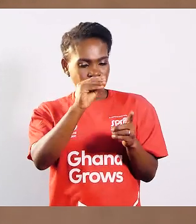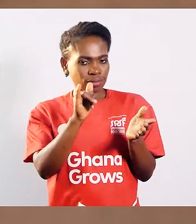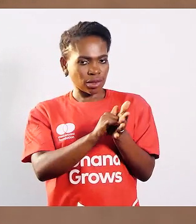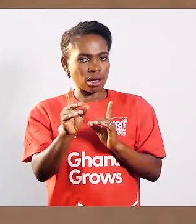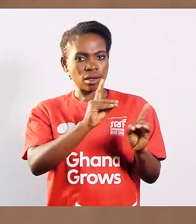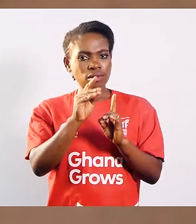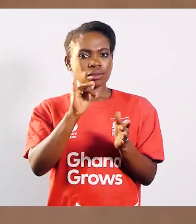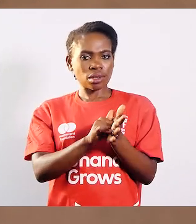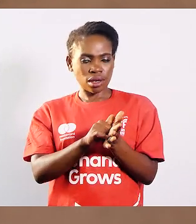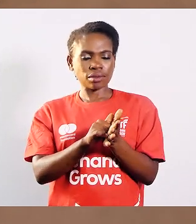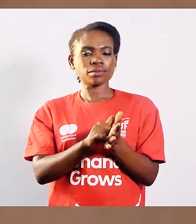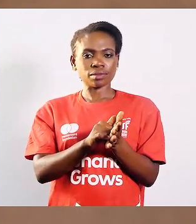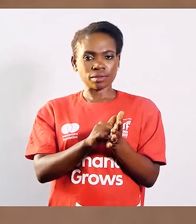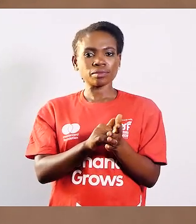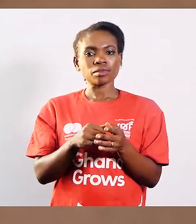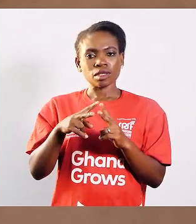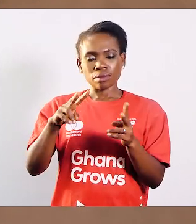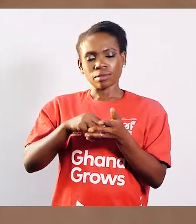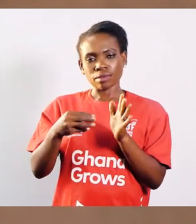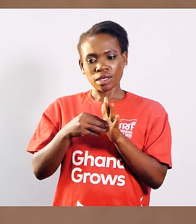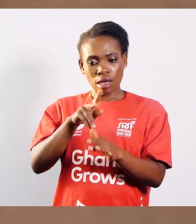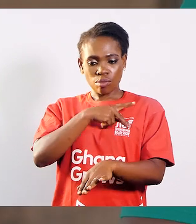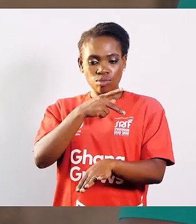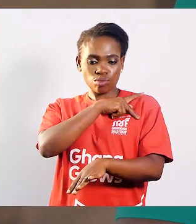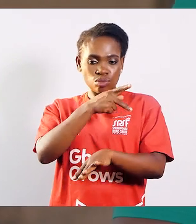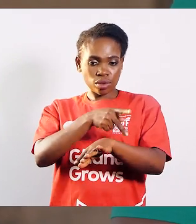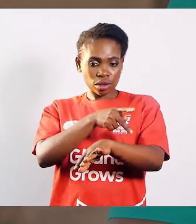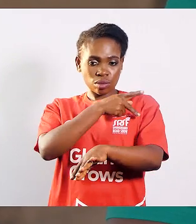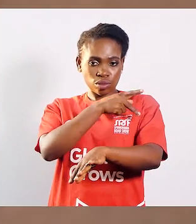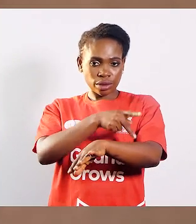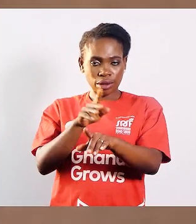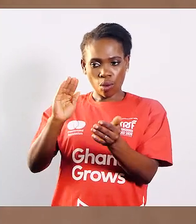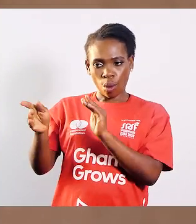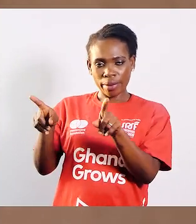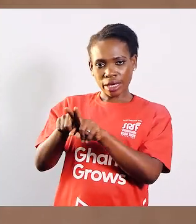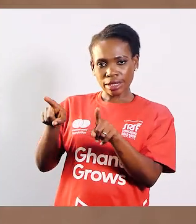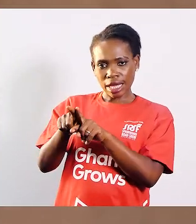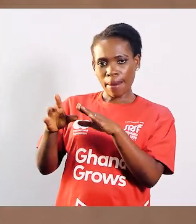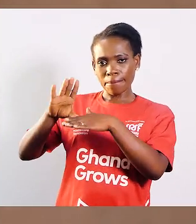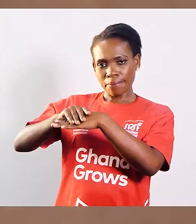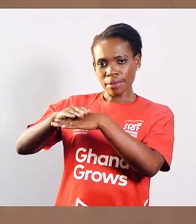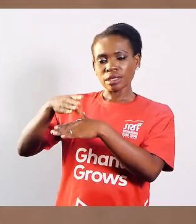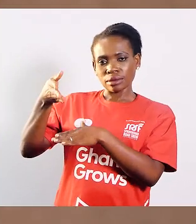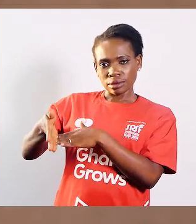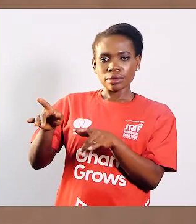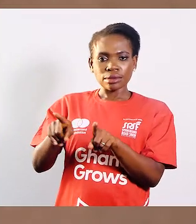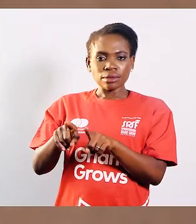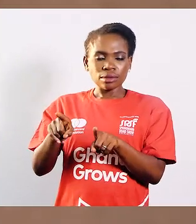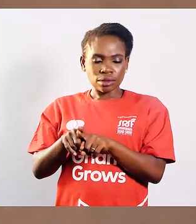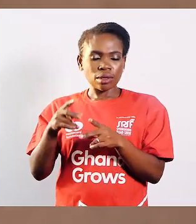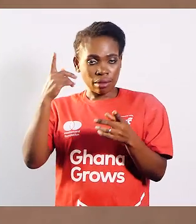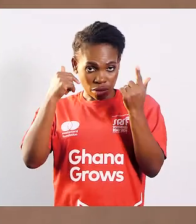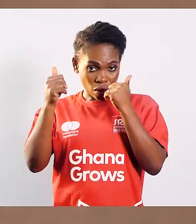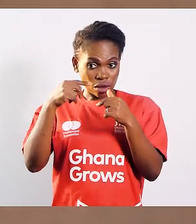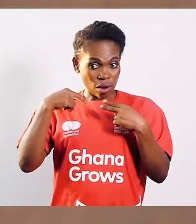meat. Yes, it can be either a complement or a supplement to meat and fish. Yeah, because the protein content in